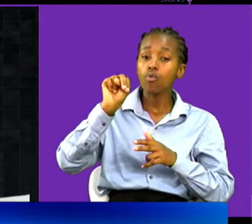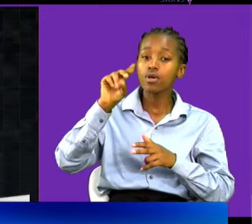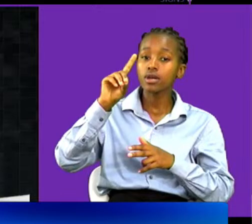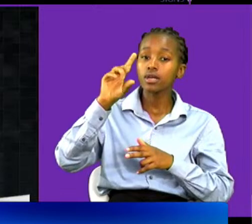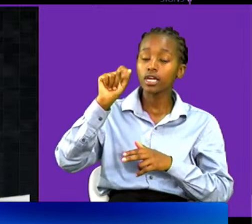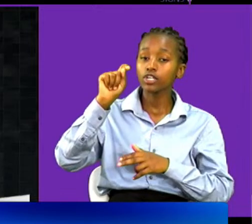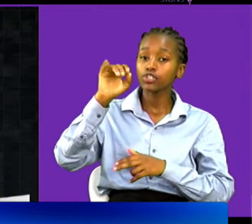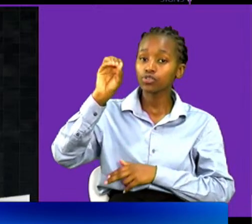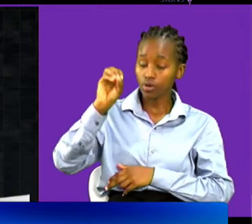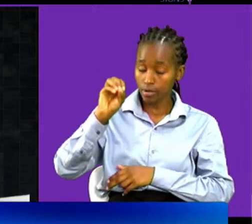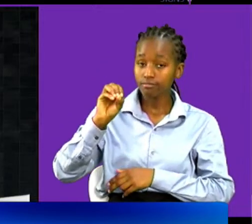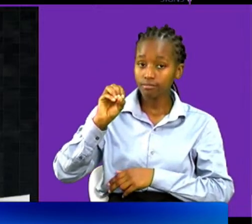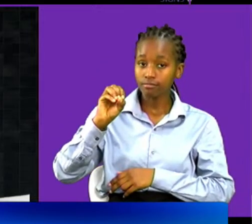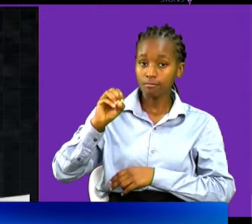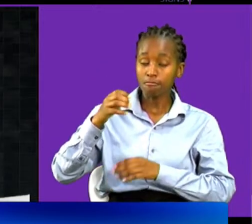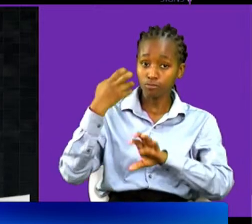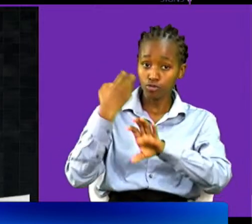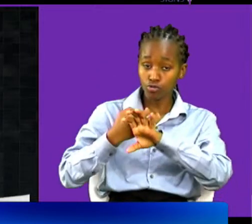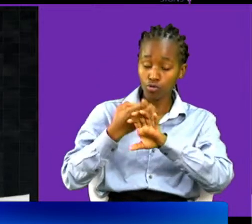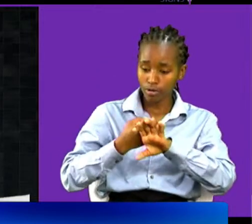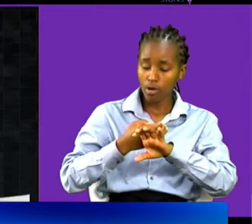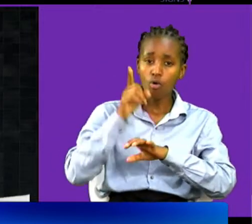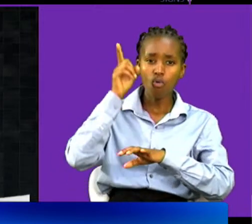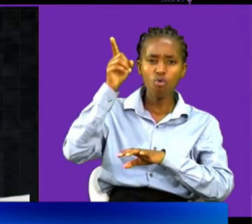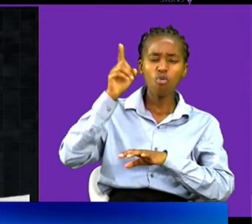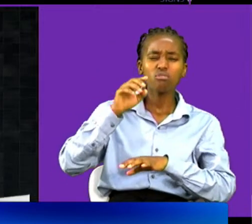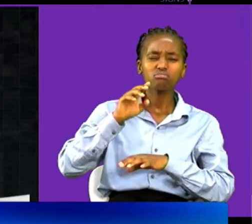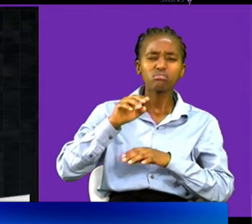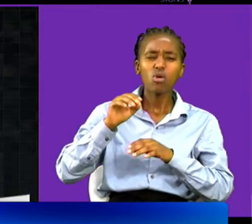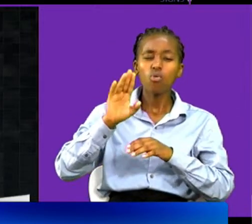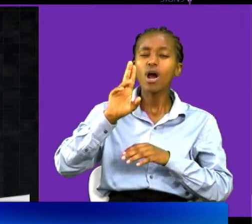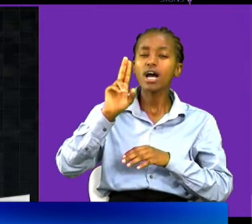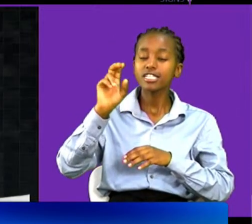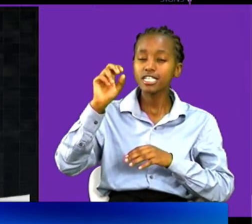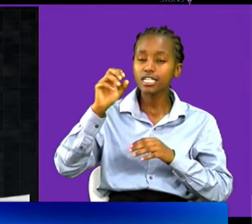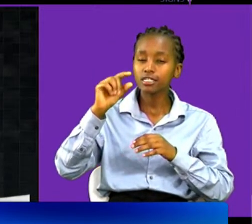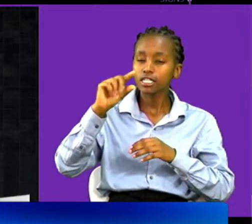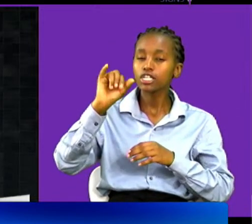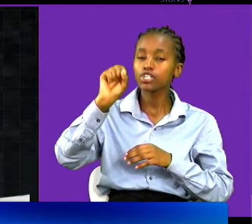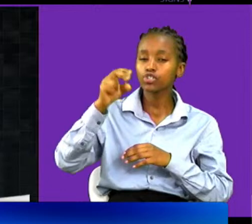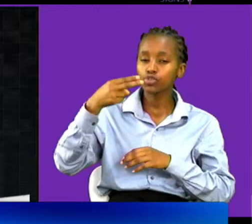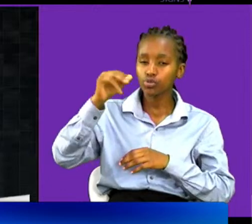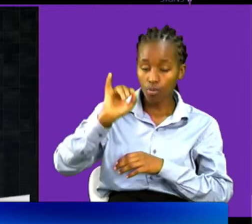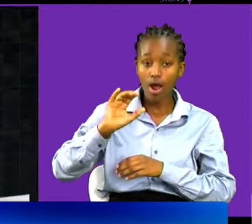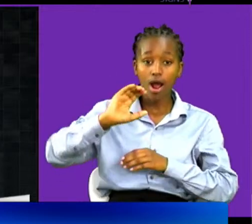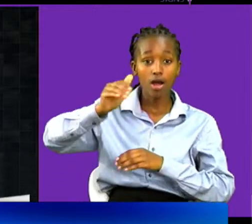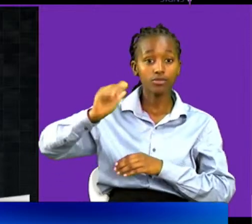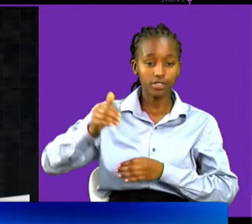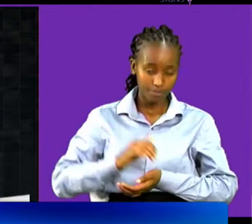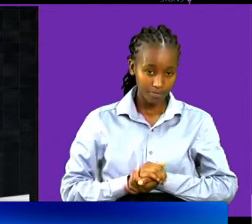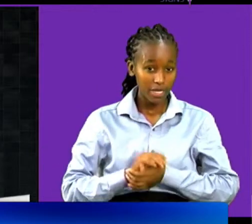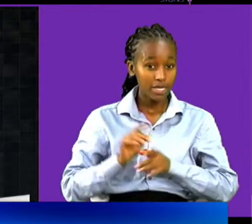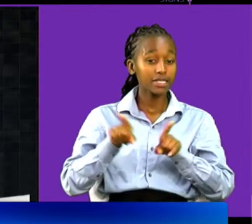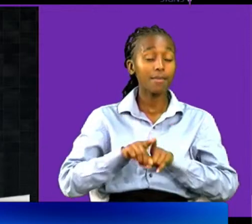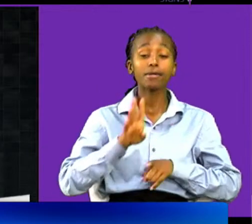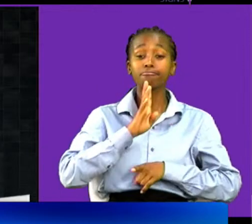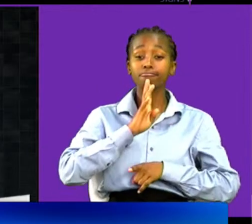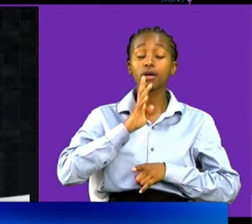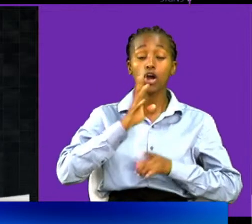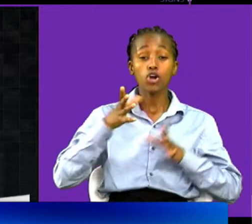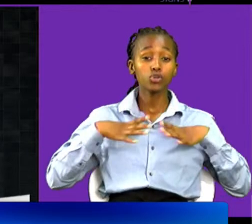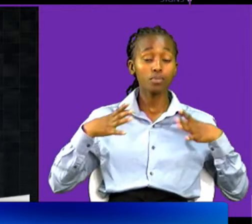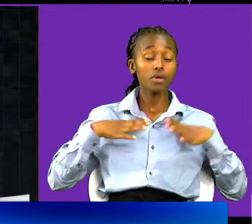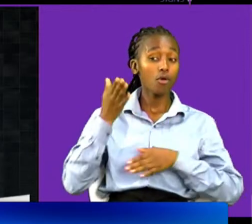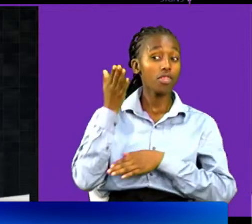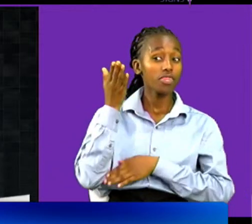Affordable Housing Project in Uasin Gishu County. While addressing residents of Uasin Gishu, President